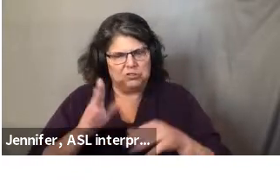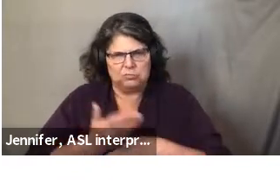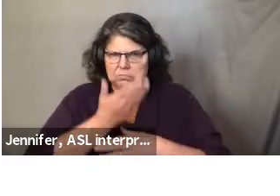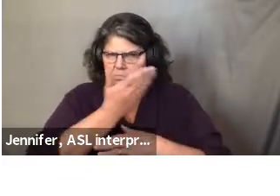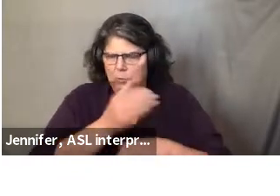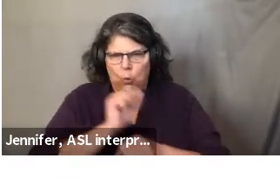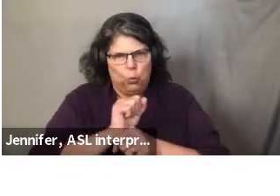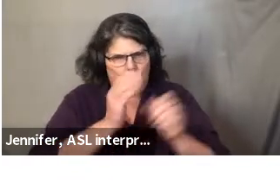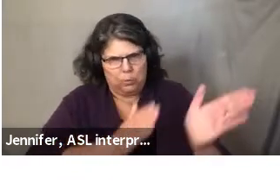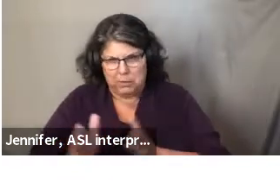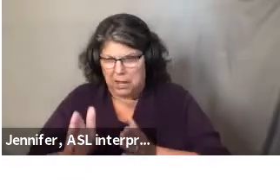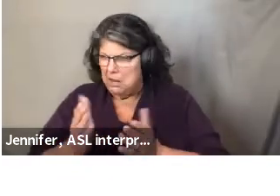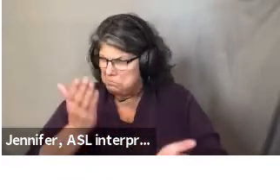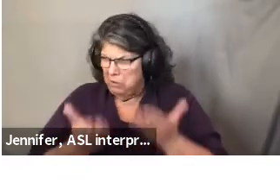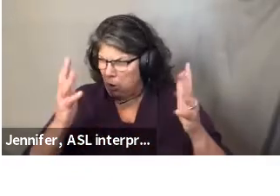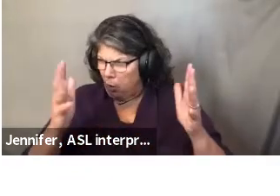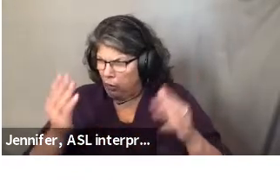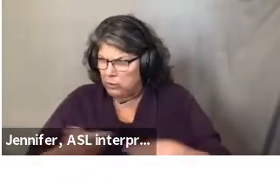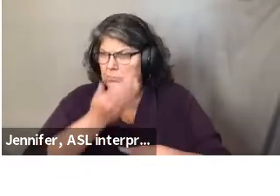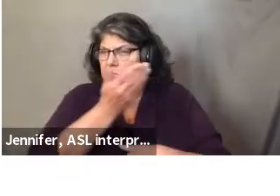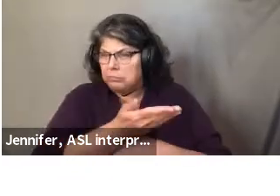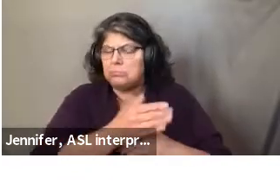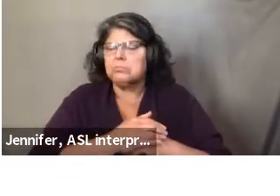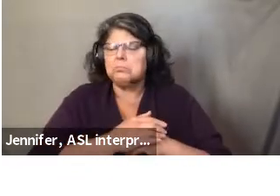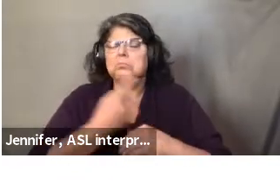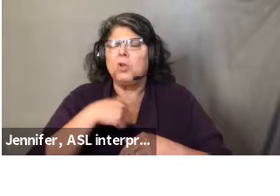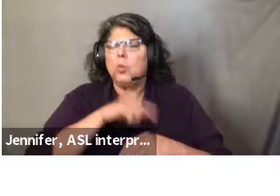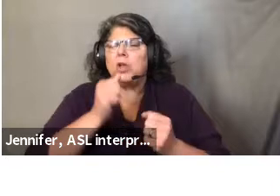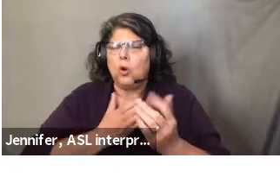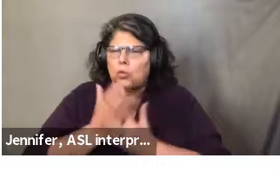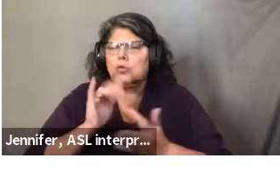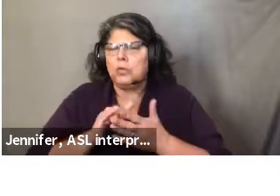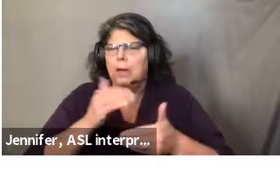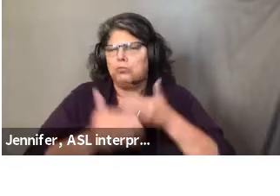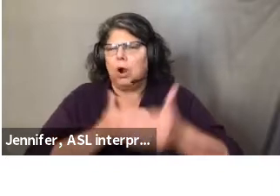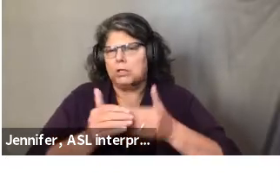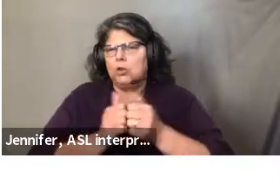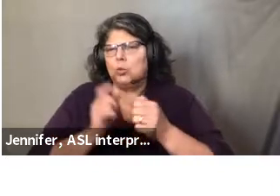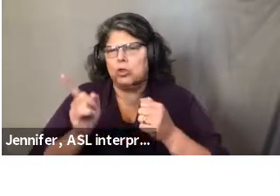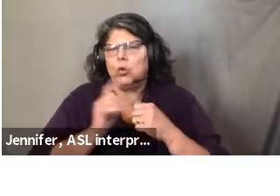plan, and we can work through that process with you.